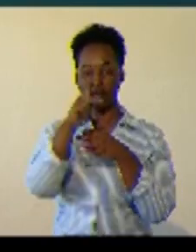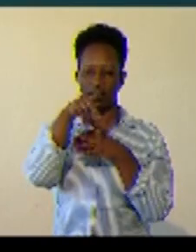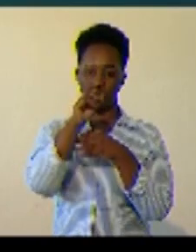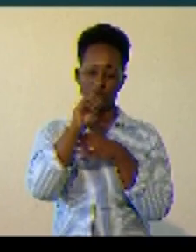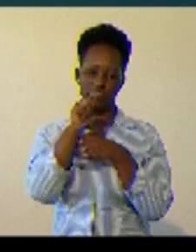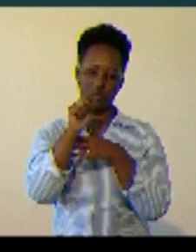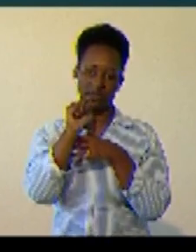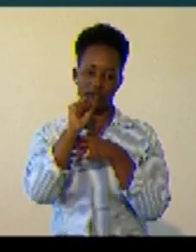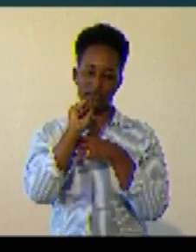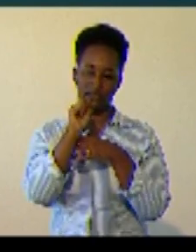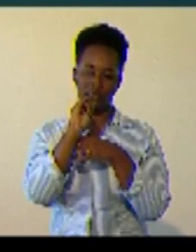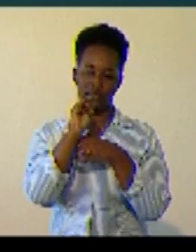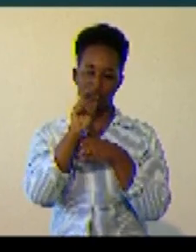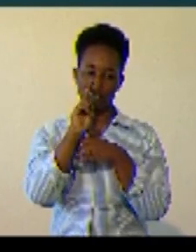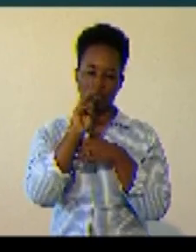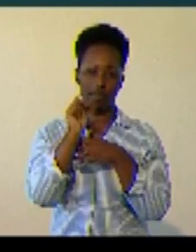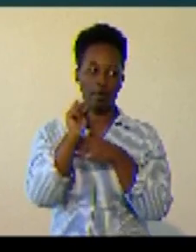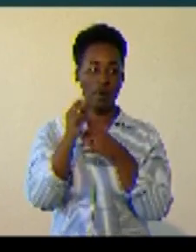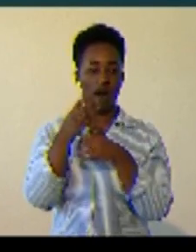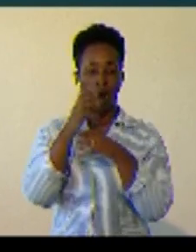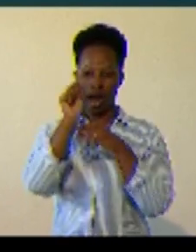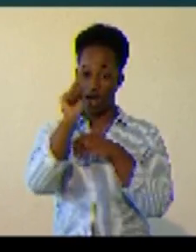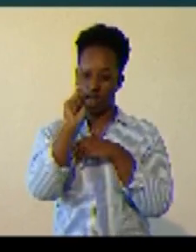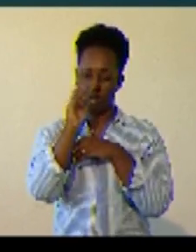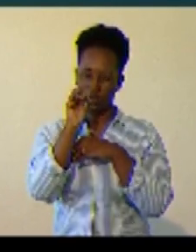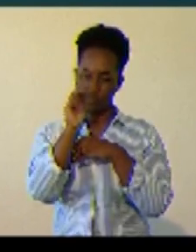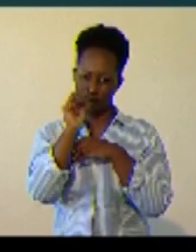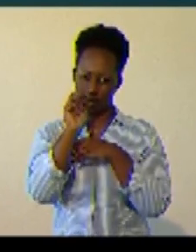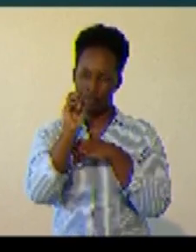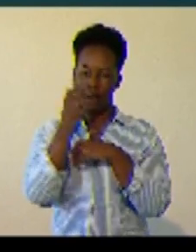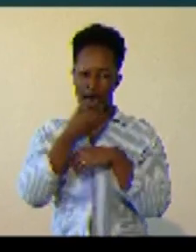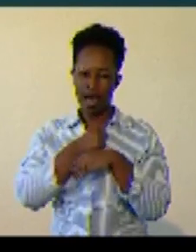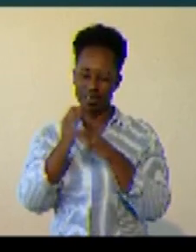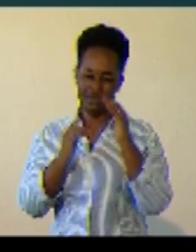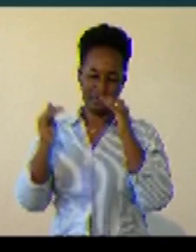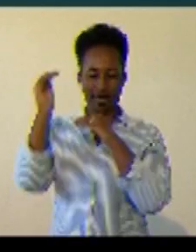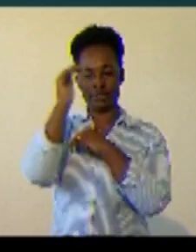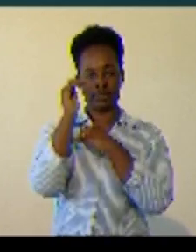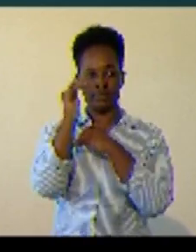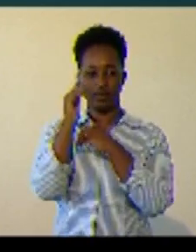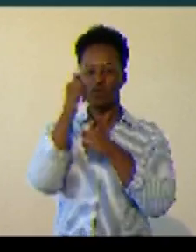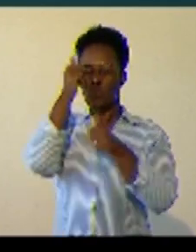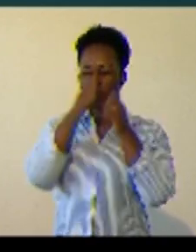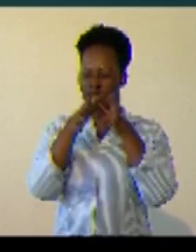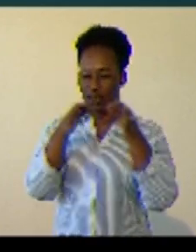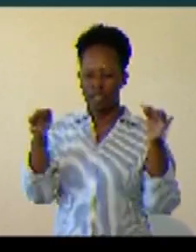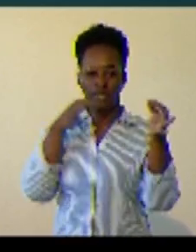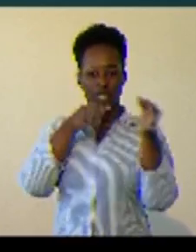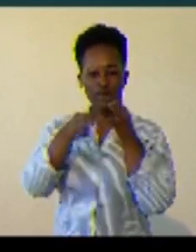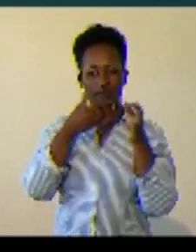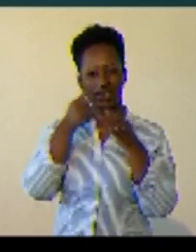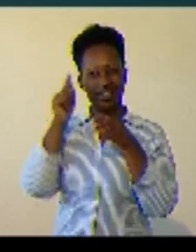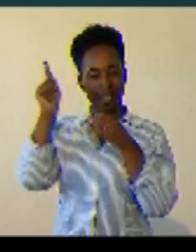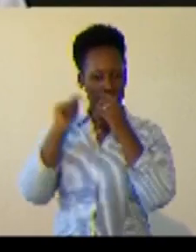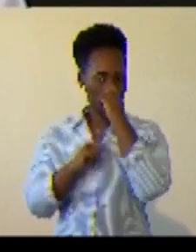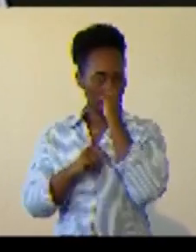atom has a larger atomic radius than a sodium atom. So which statement will explain better that